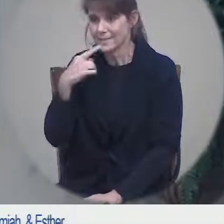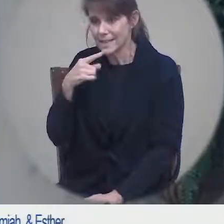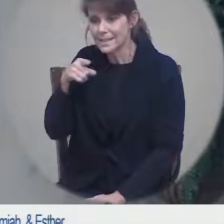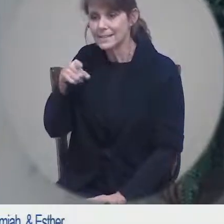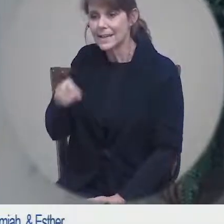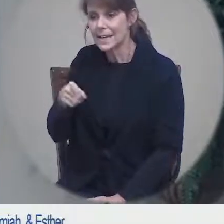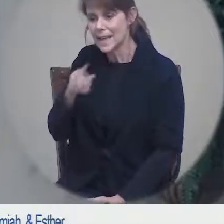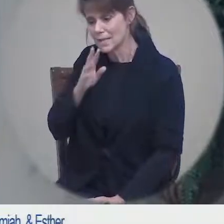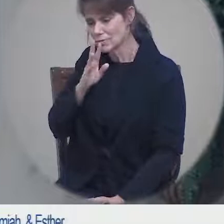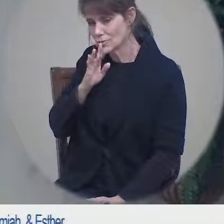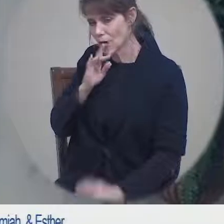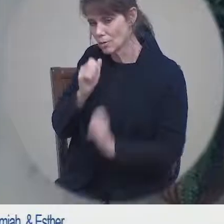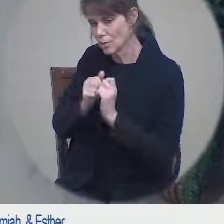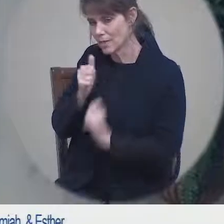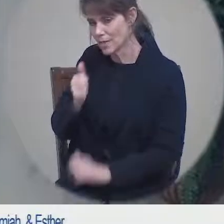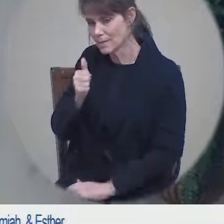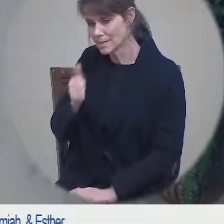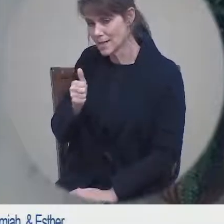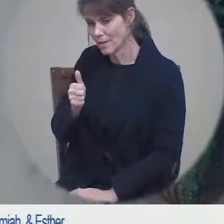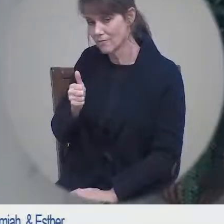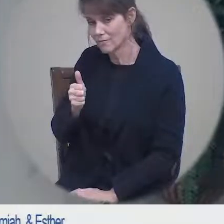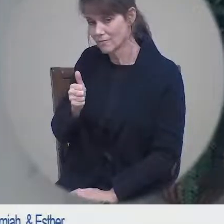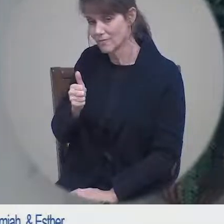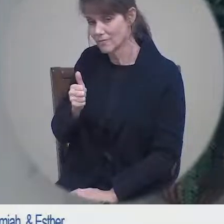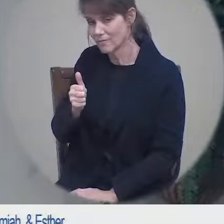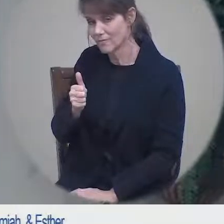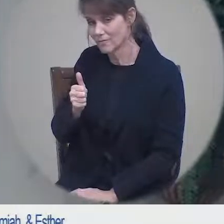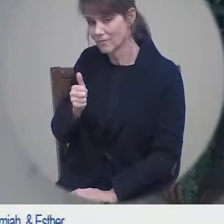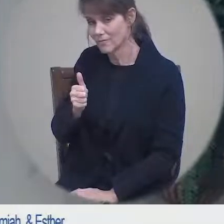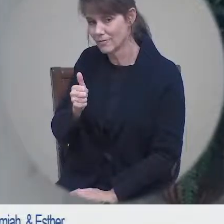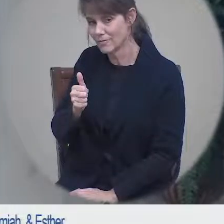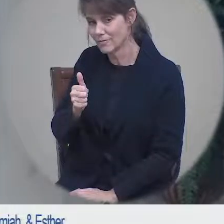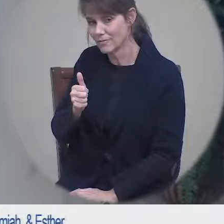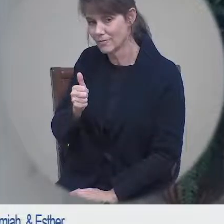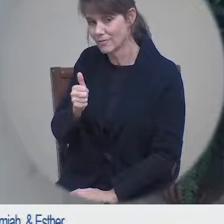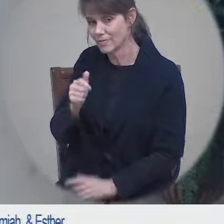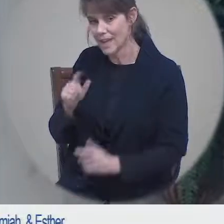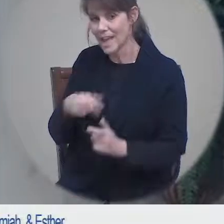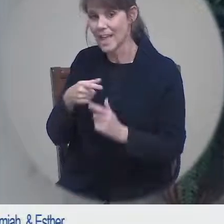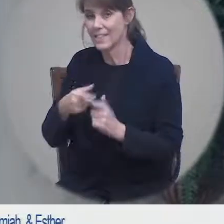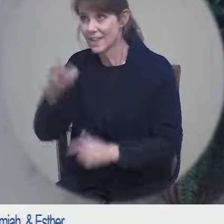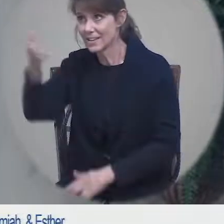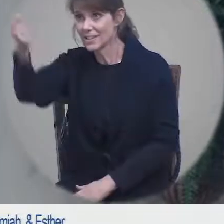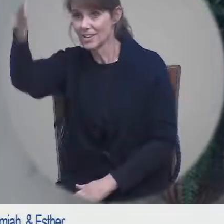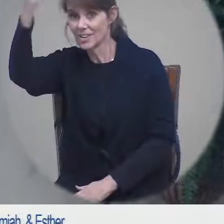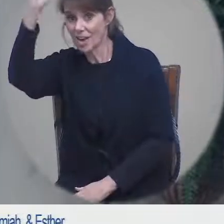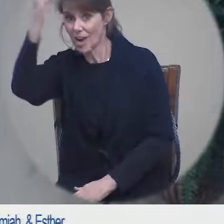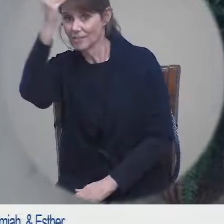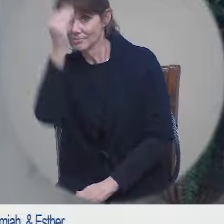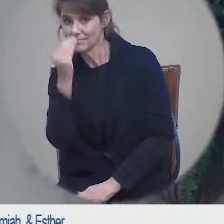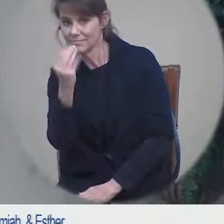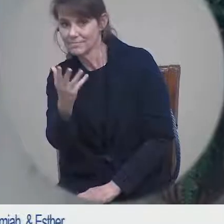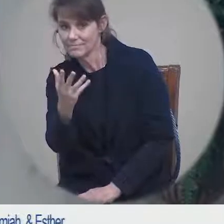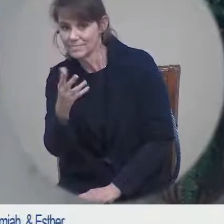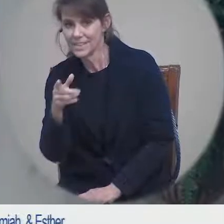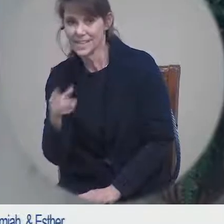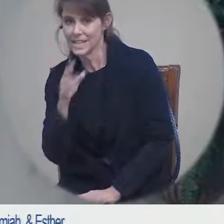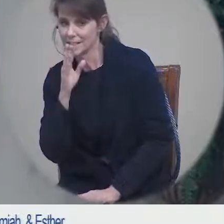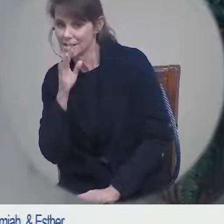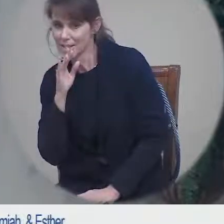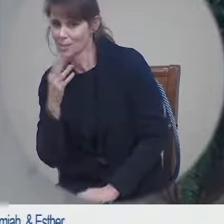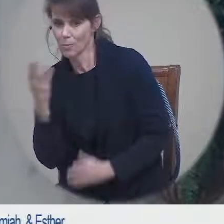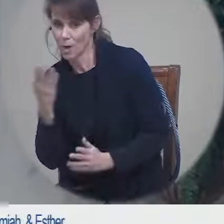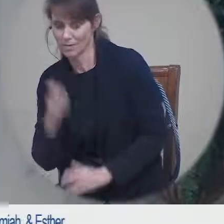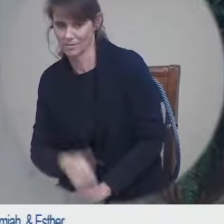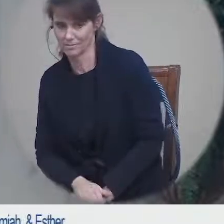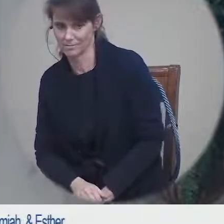this is inspired. Whomever it is who wrote this, someone suggested Mordecai, but how would he